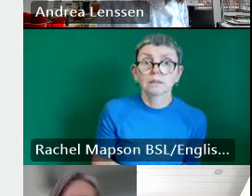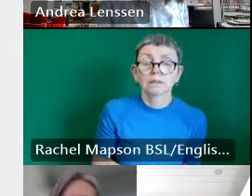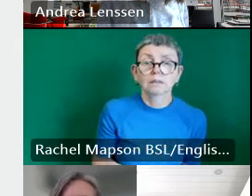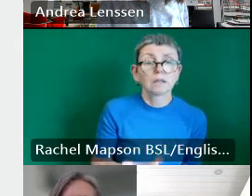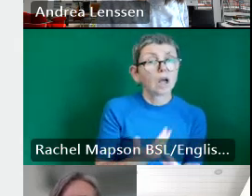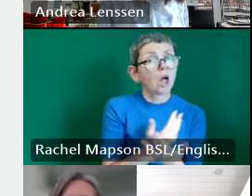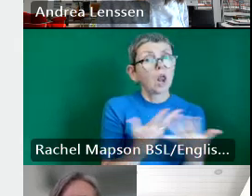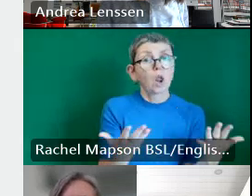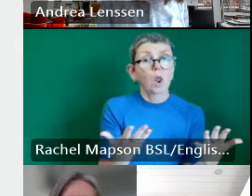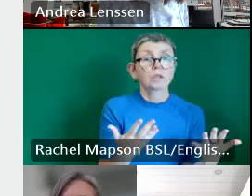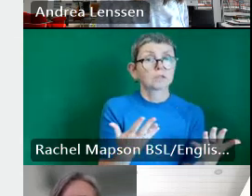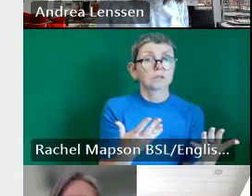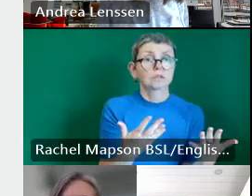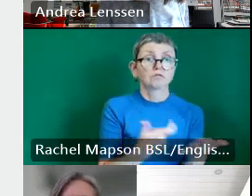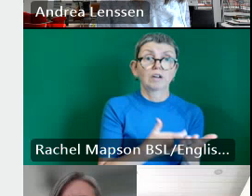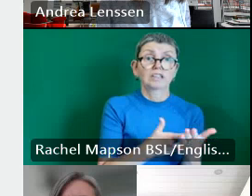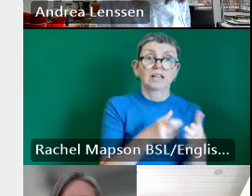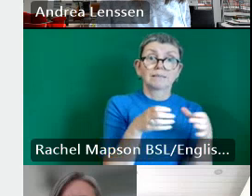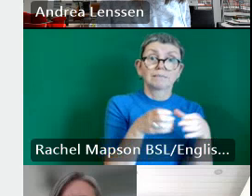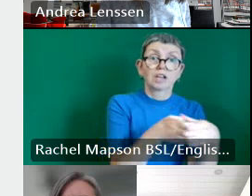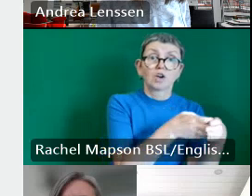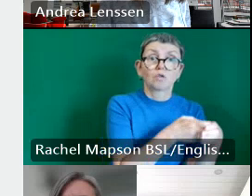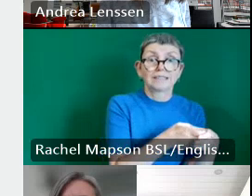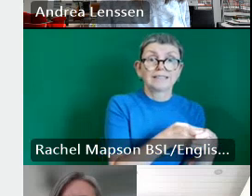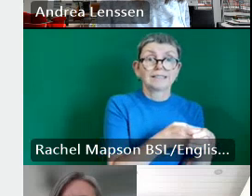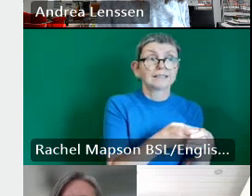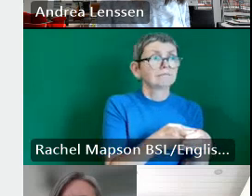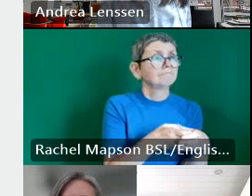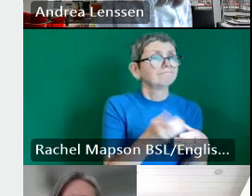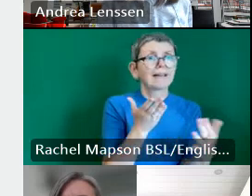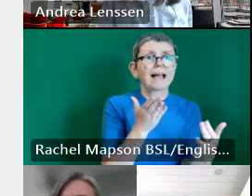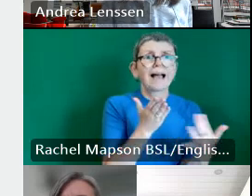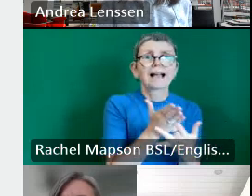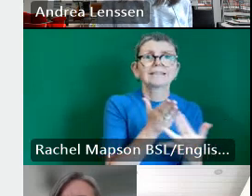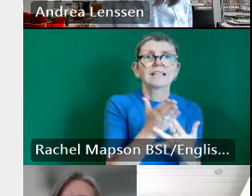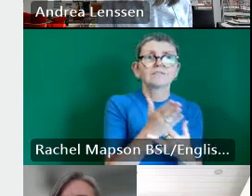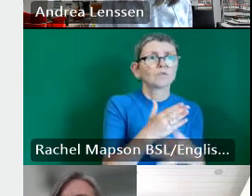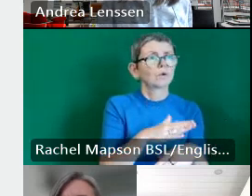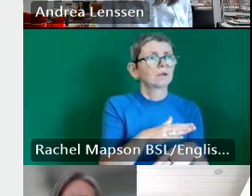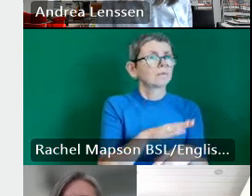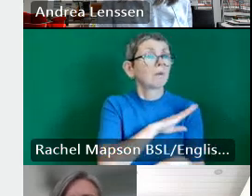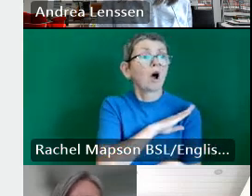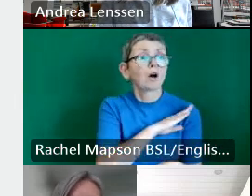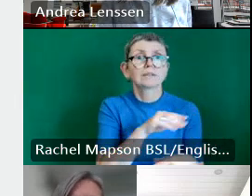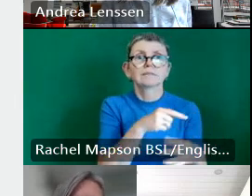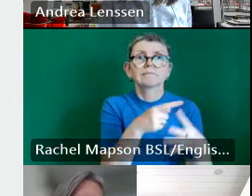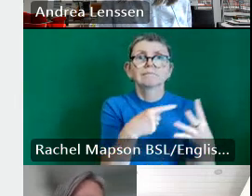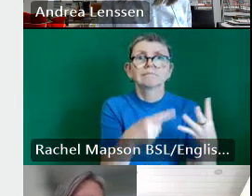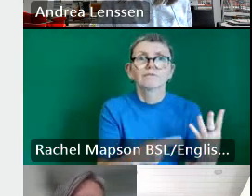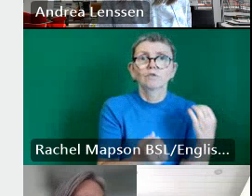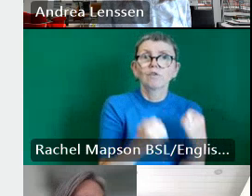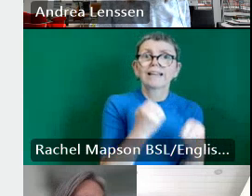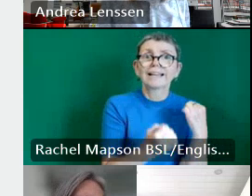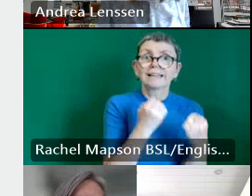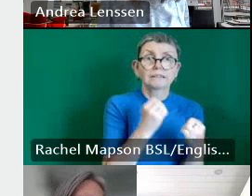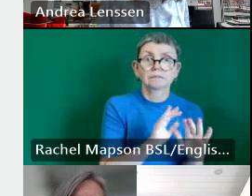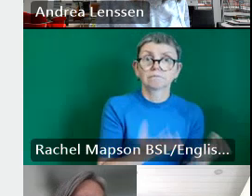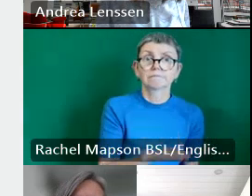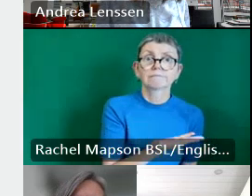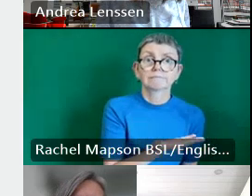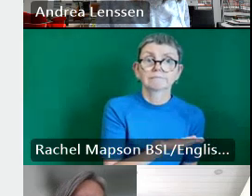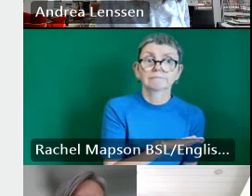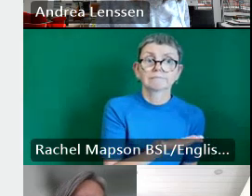minorities didn't have access to that, you know, the green space to go out and exercise. Yeah. So